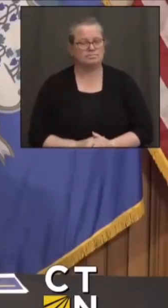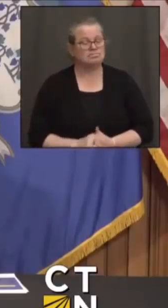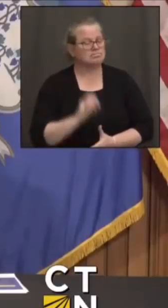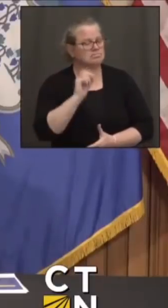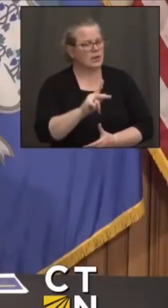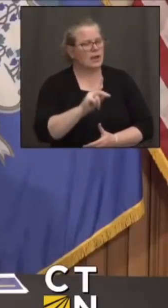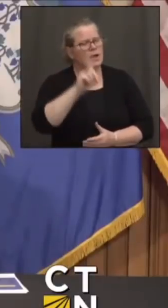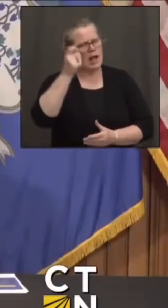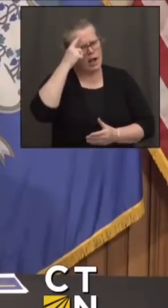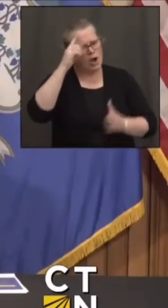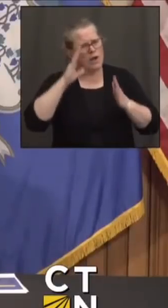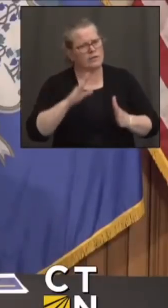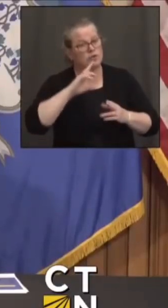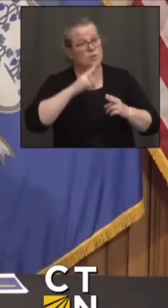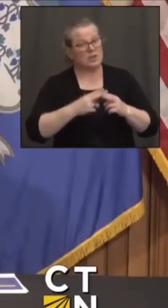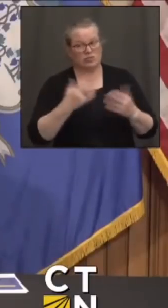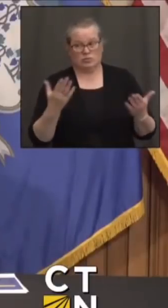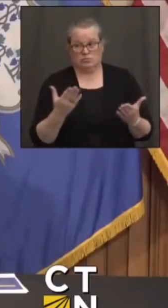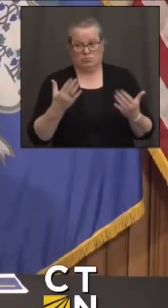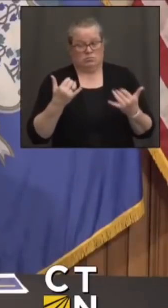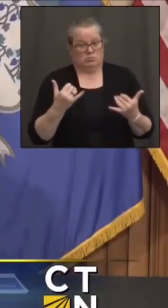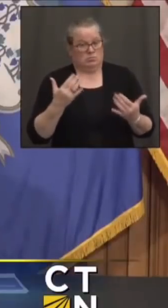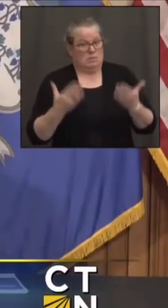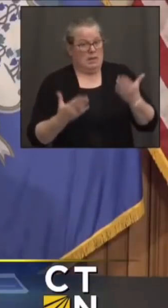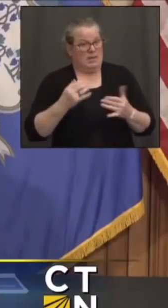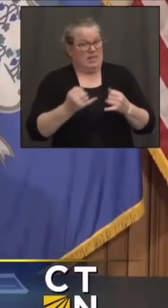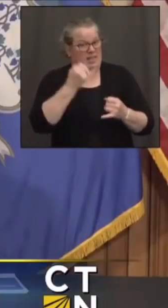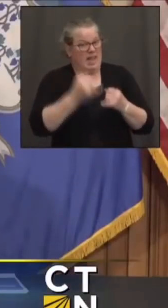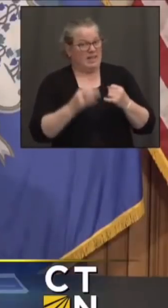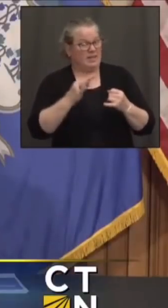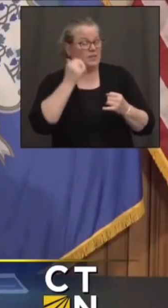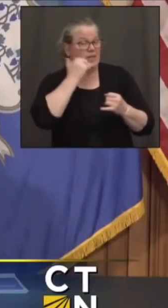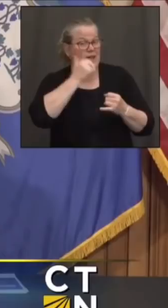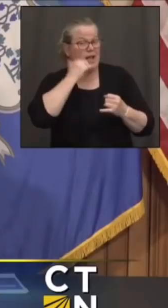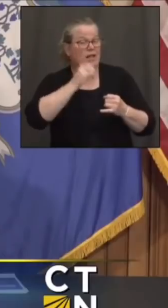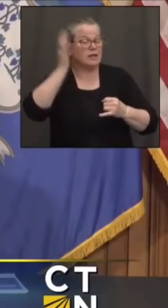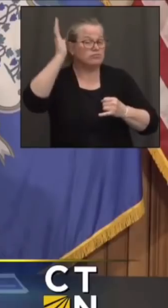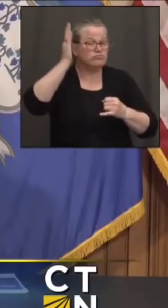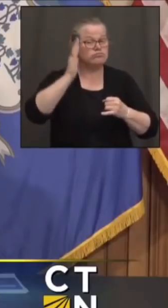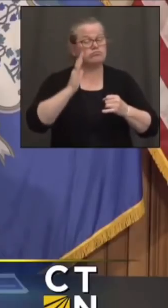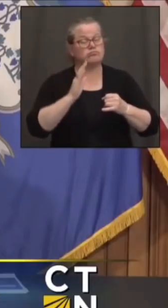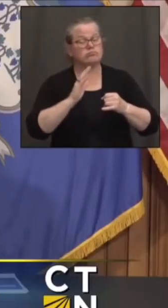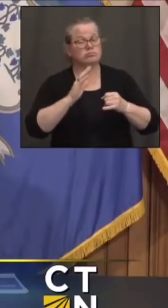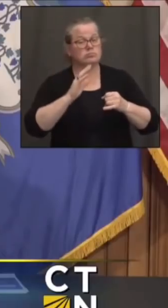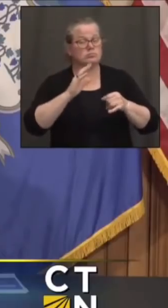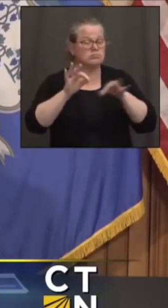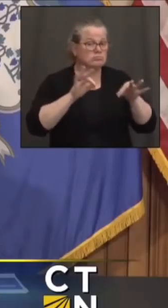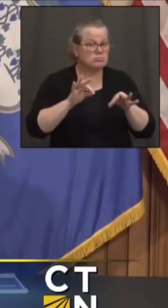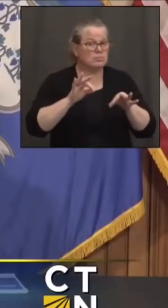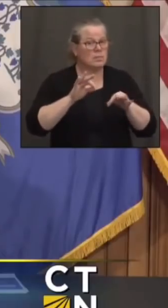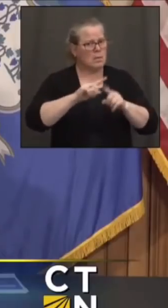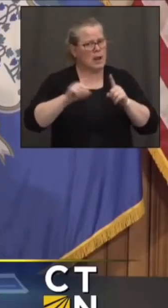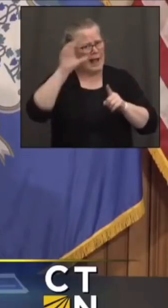be the last of the daily summary, but I assume the state will still be tracking these numbers, correct?